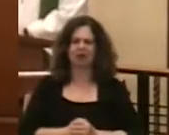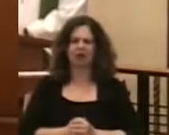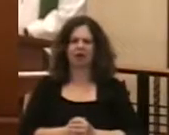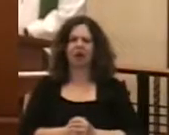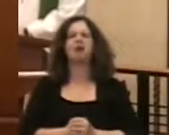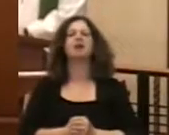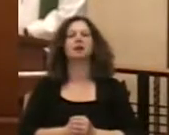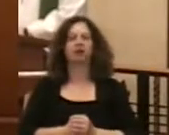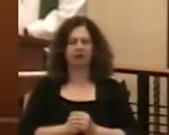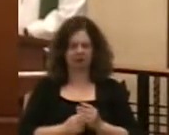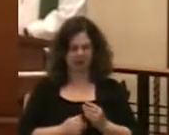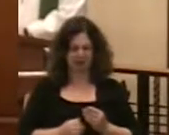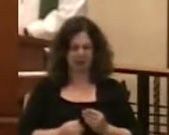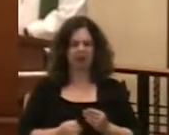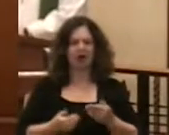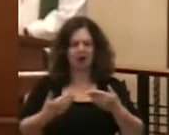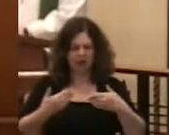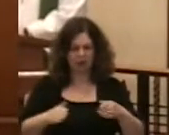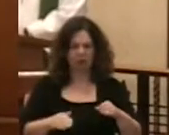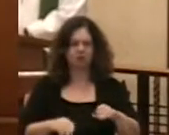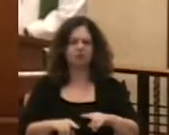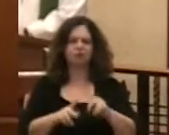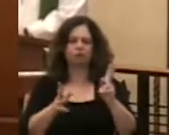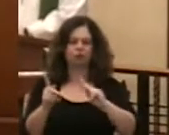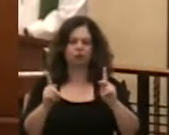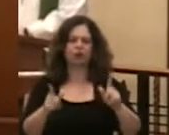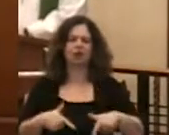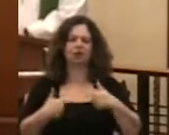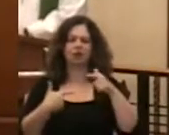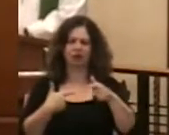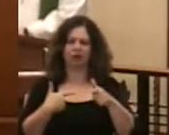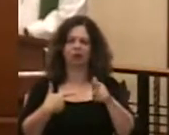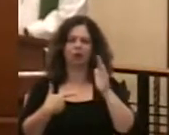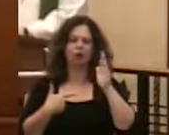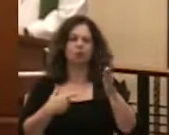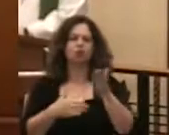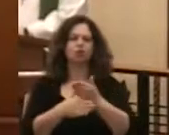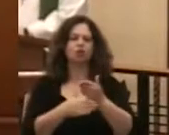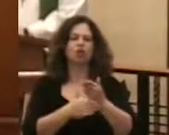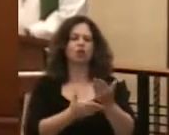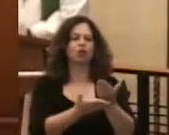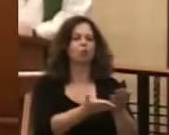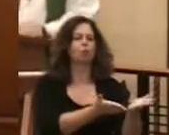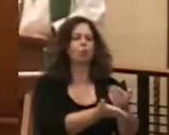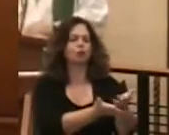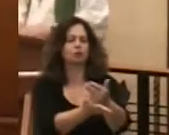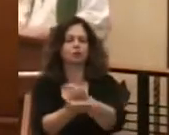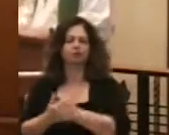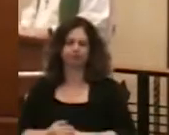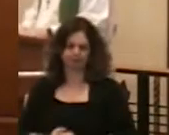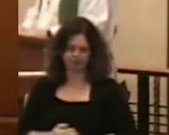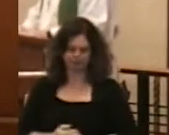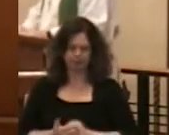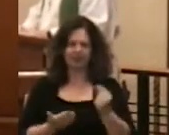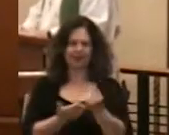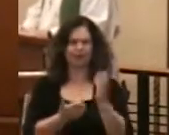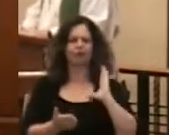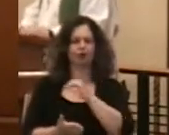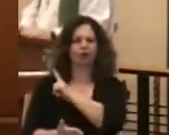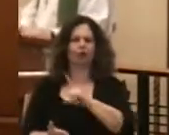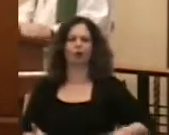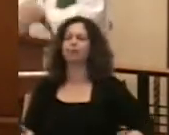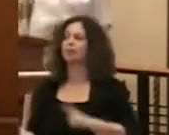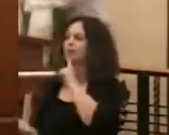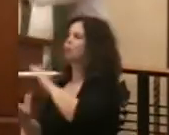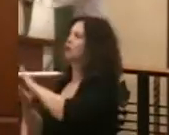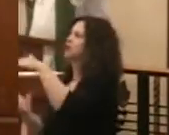will give him the produce at the harvest time." The Gospel of our Lord.